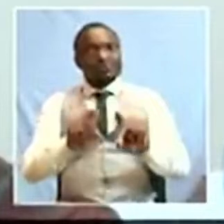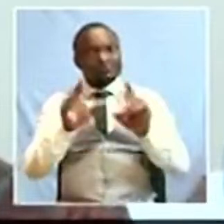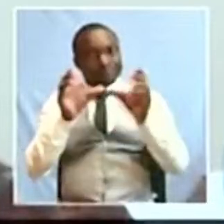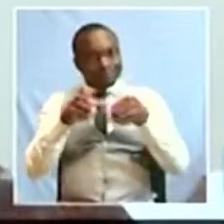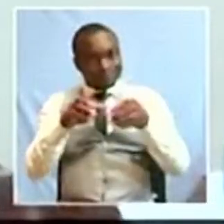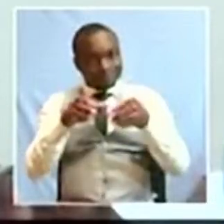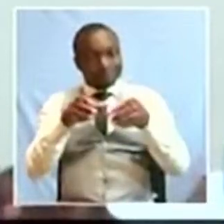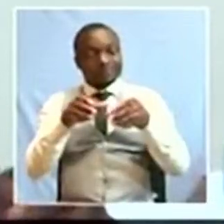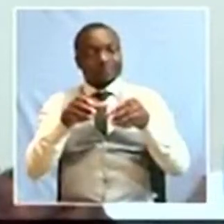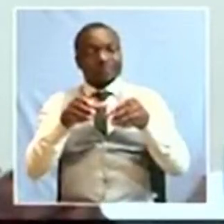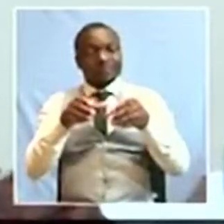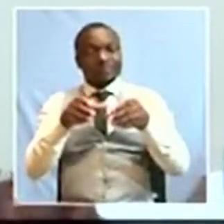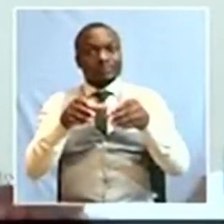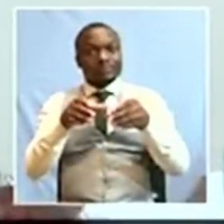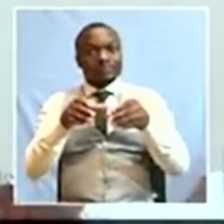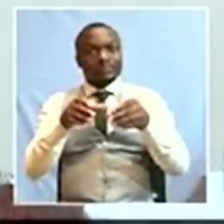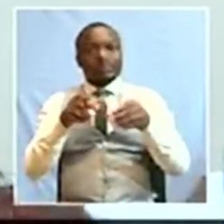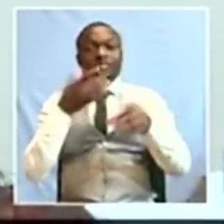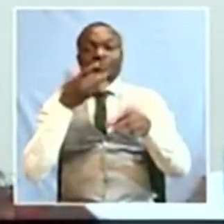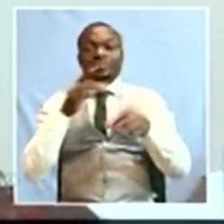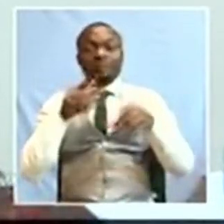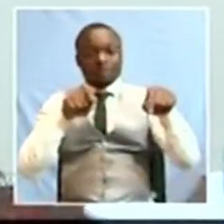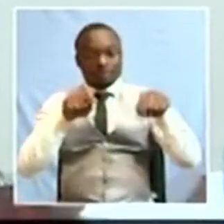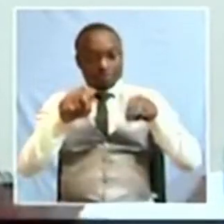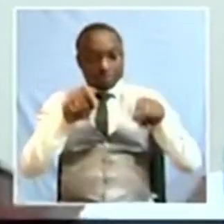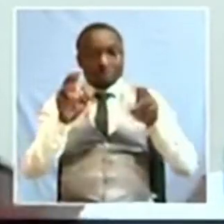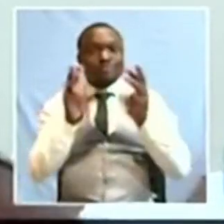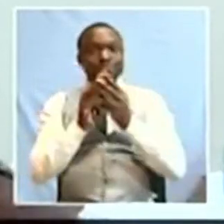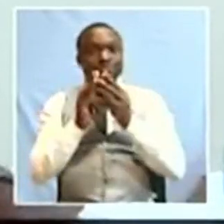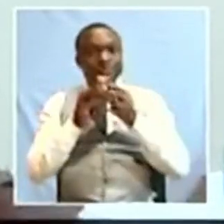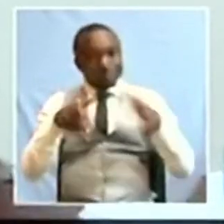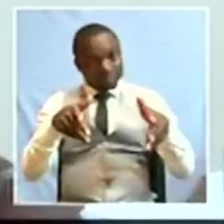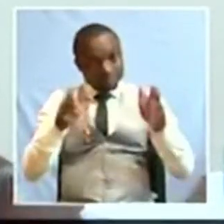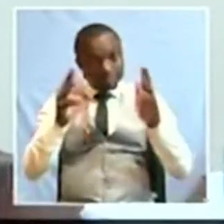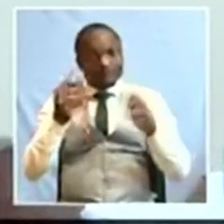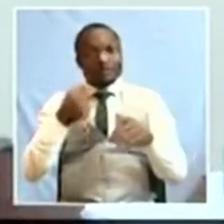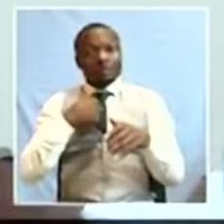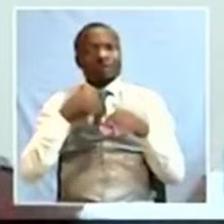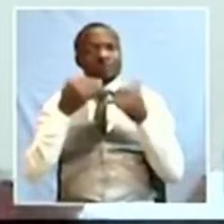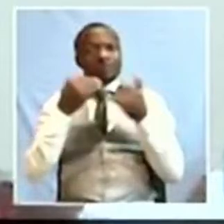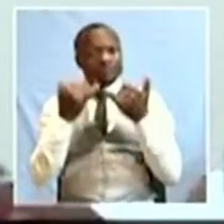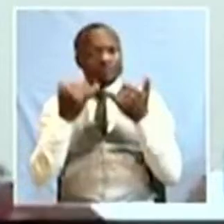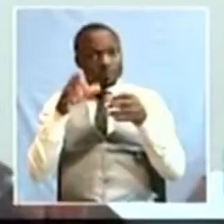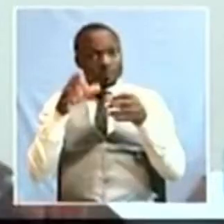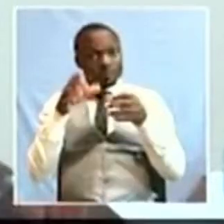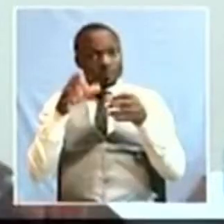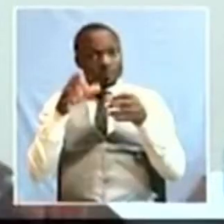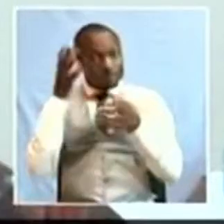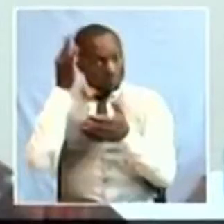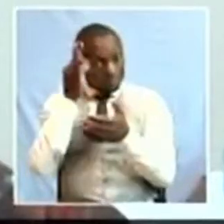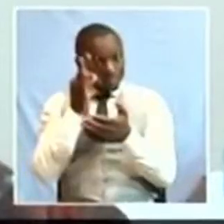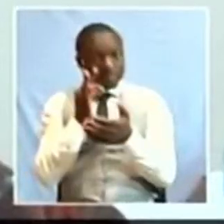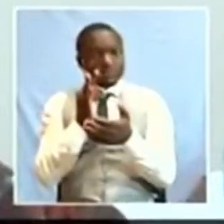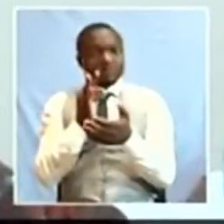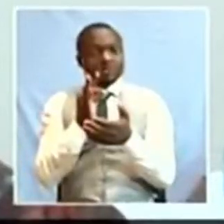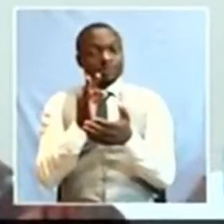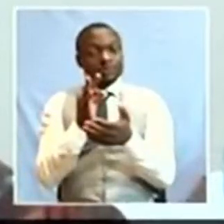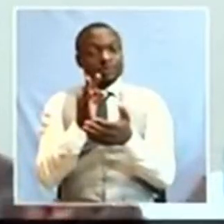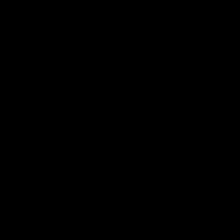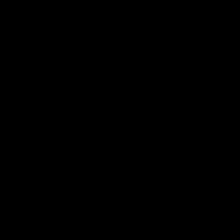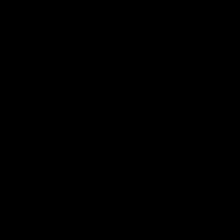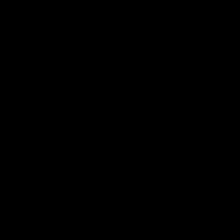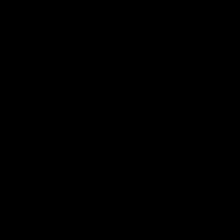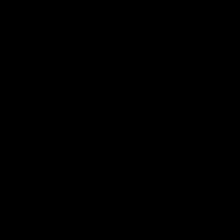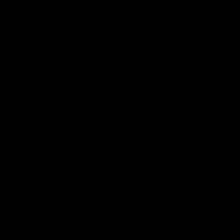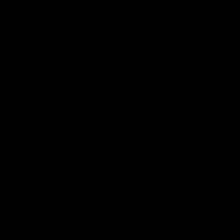and privileged to chair this session. Allow me now, the Council Secretary, to call you